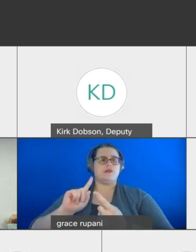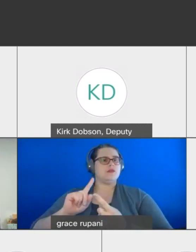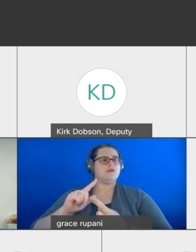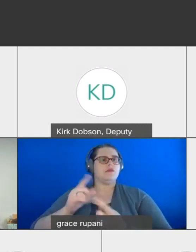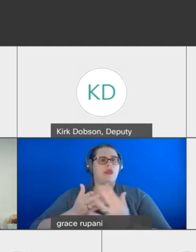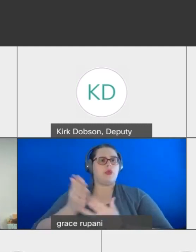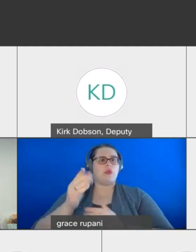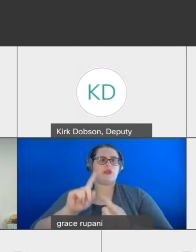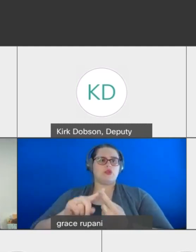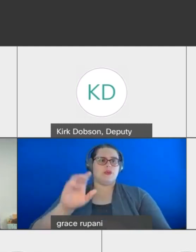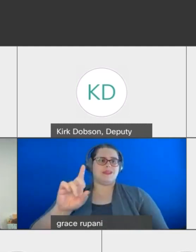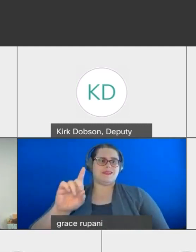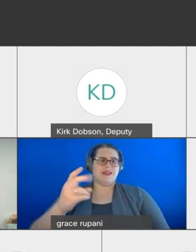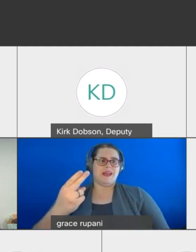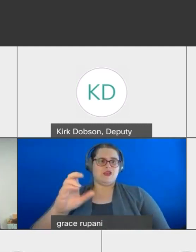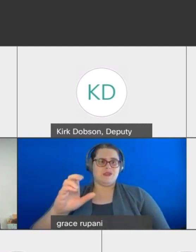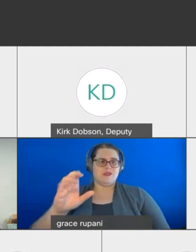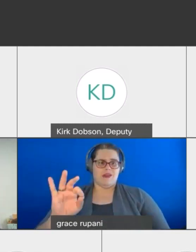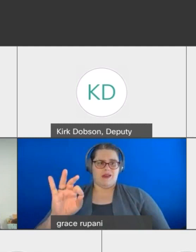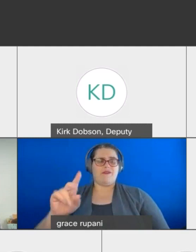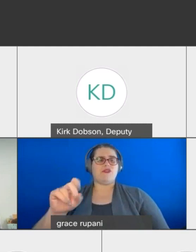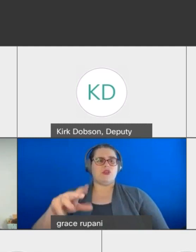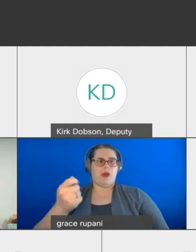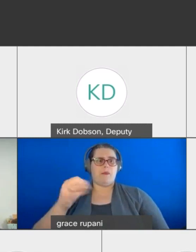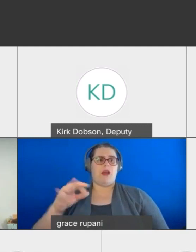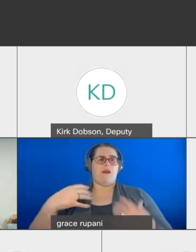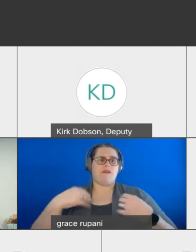they will be providing shortly to CMS.